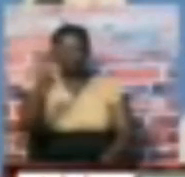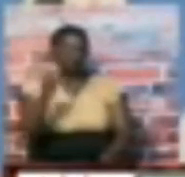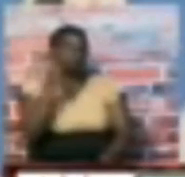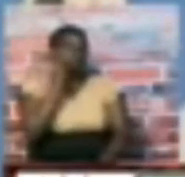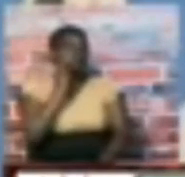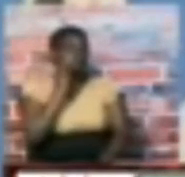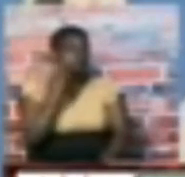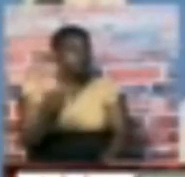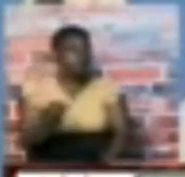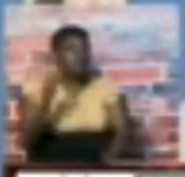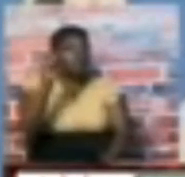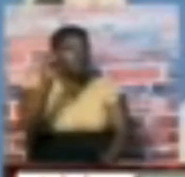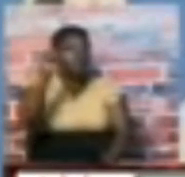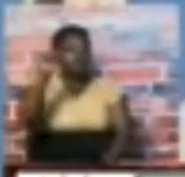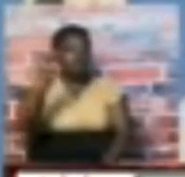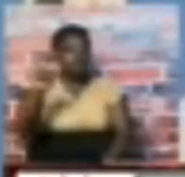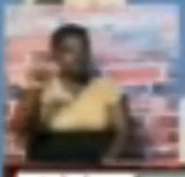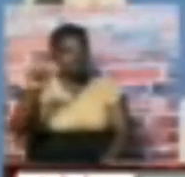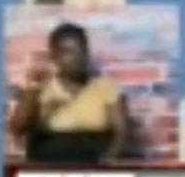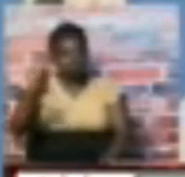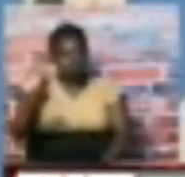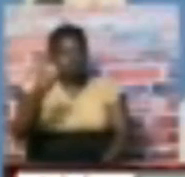Honorable Beatrice Sanyuar, 1 million shillings.